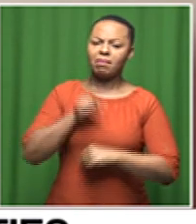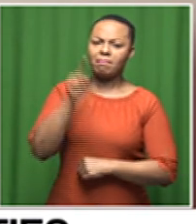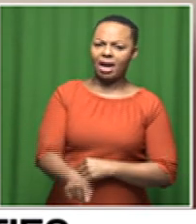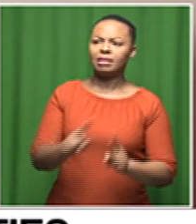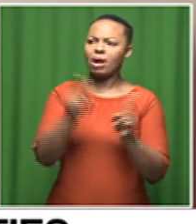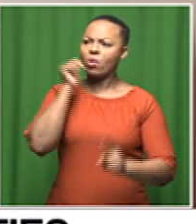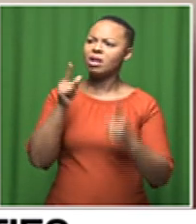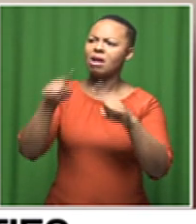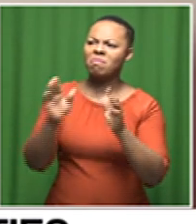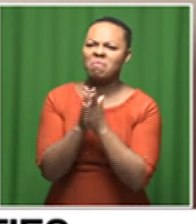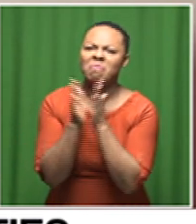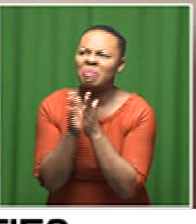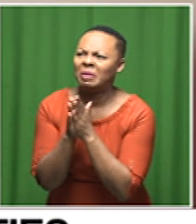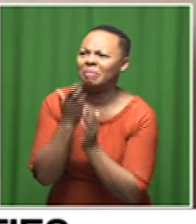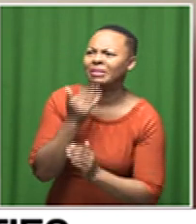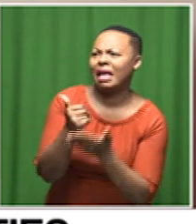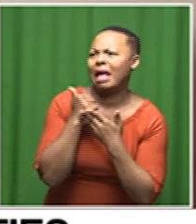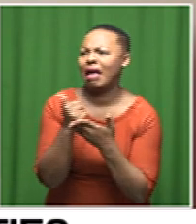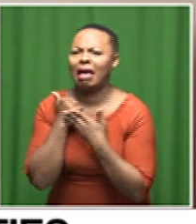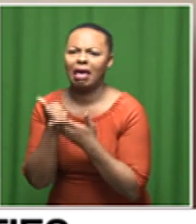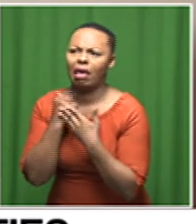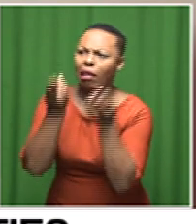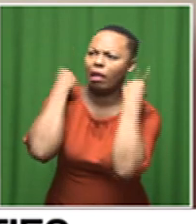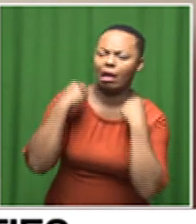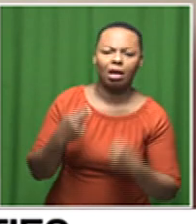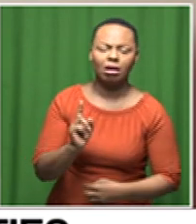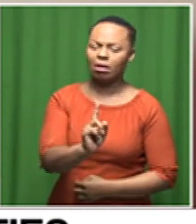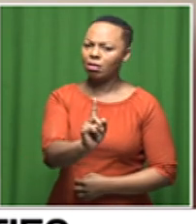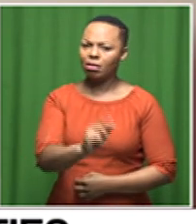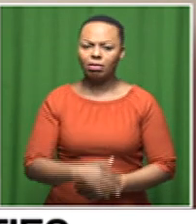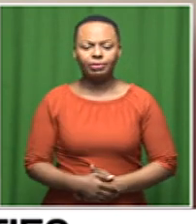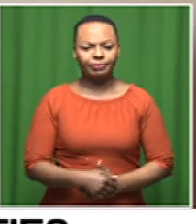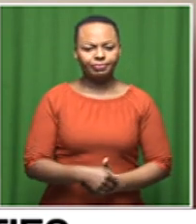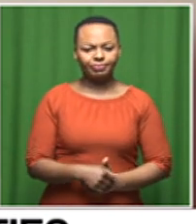as if we are beggars when we need a quality healthcare on the ground.